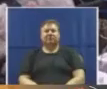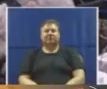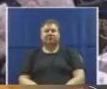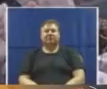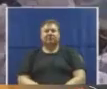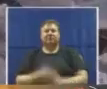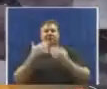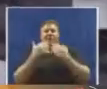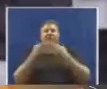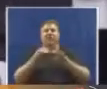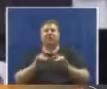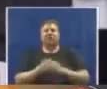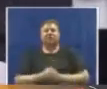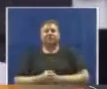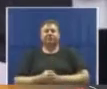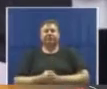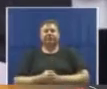Thank you, Chair.